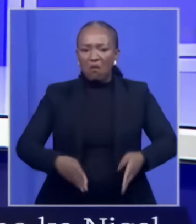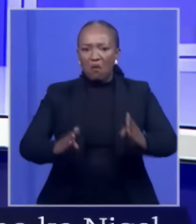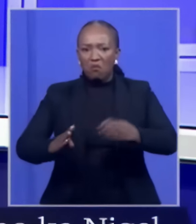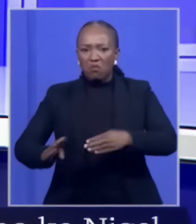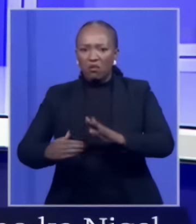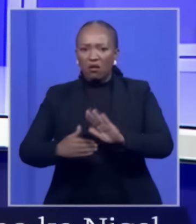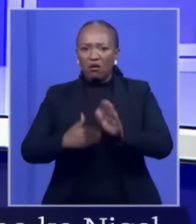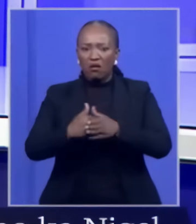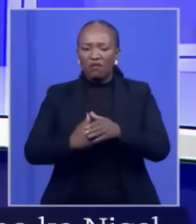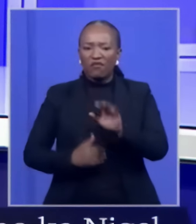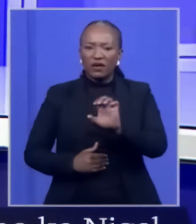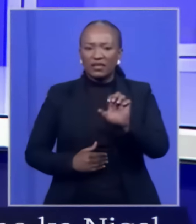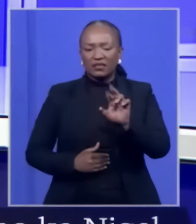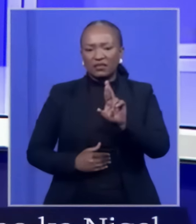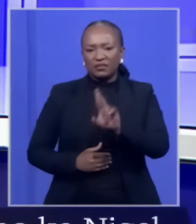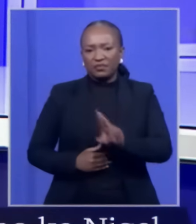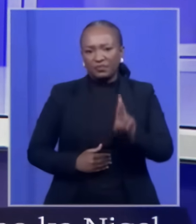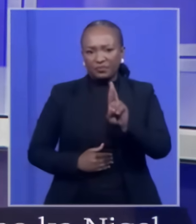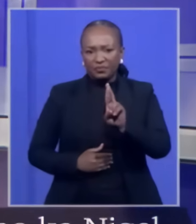ka East Rand.